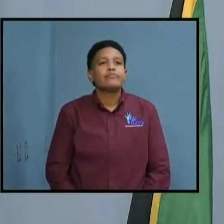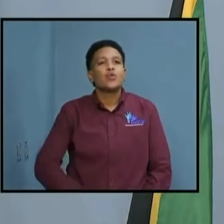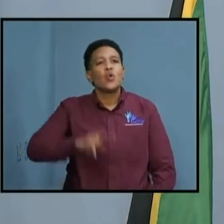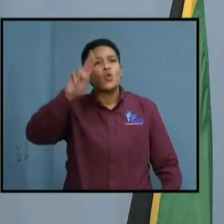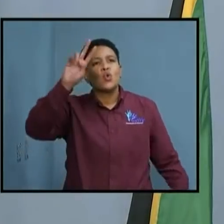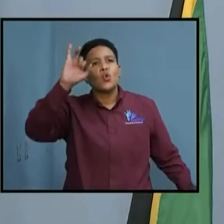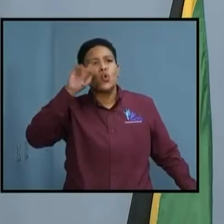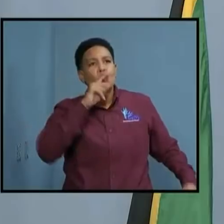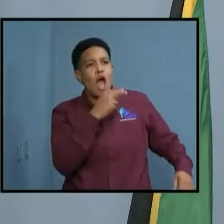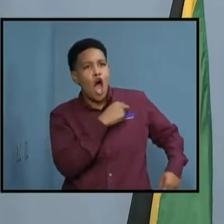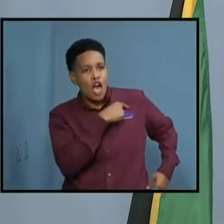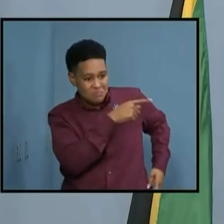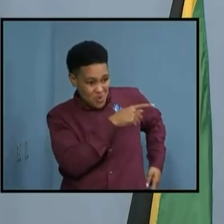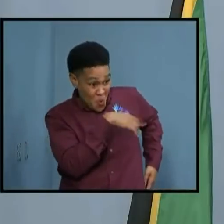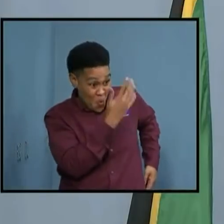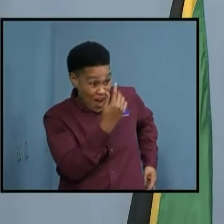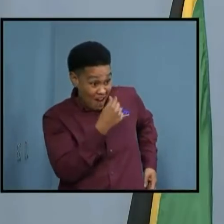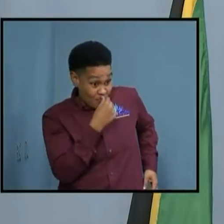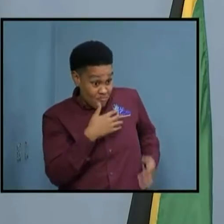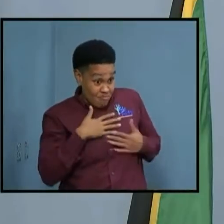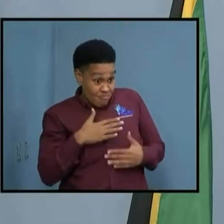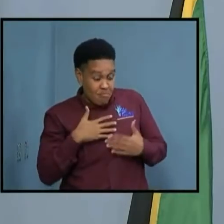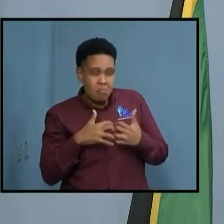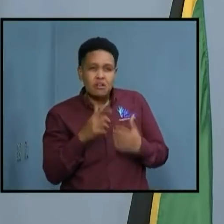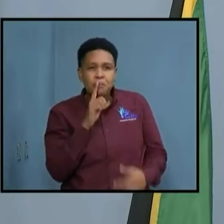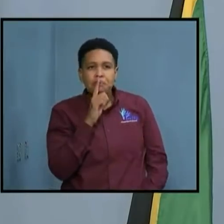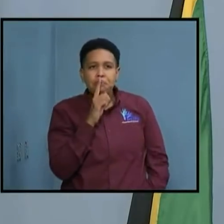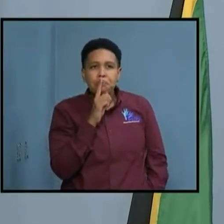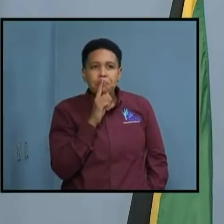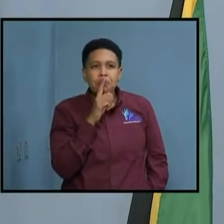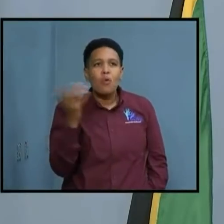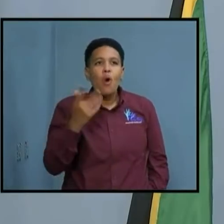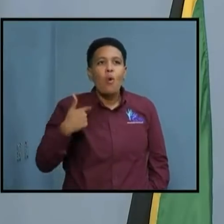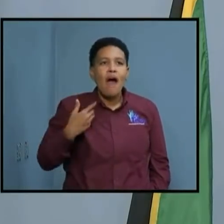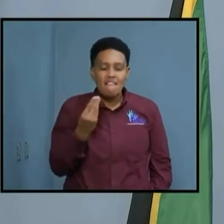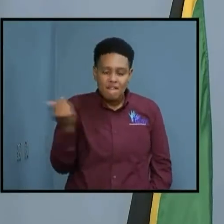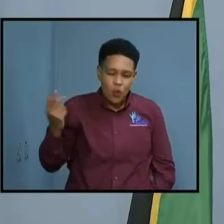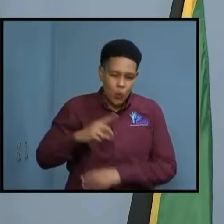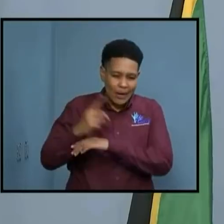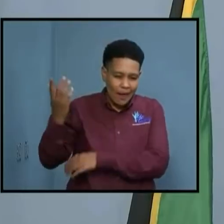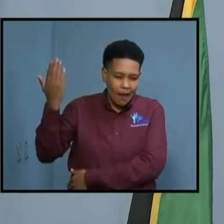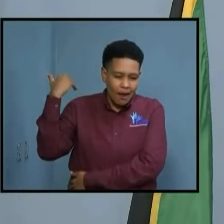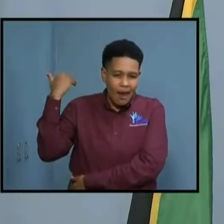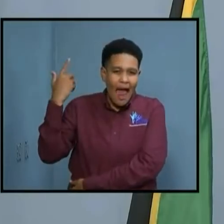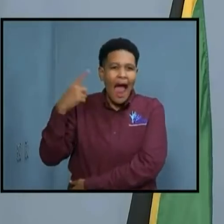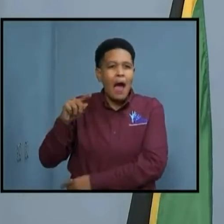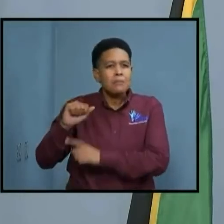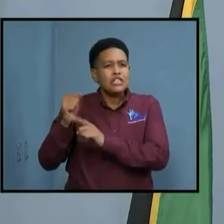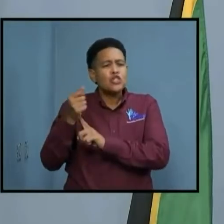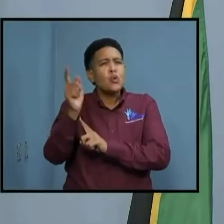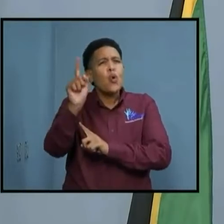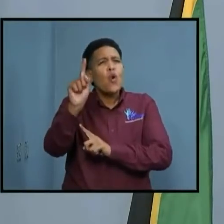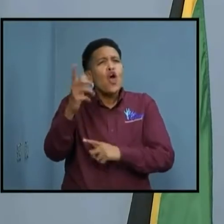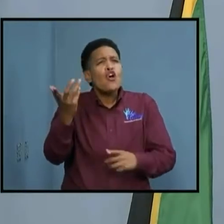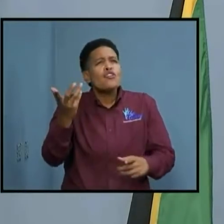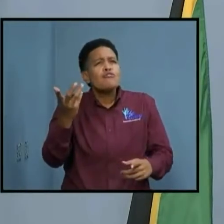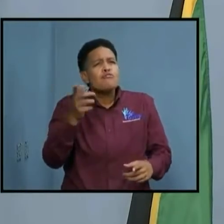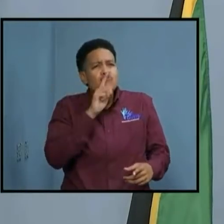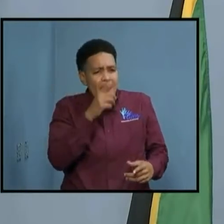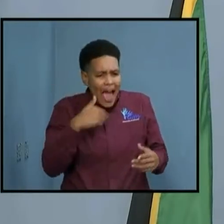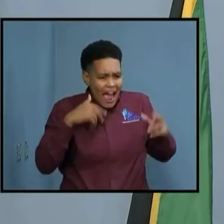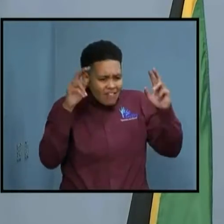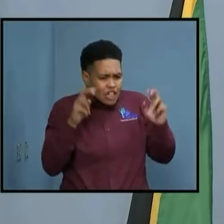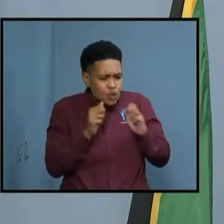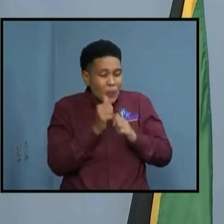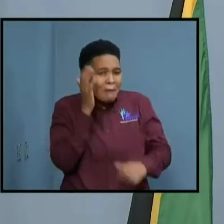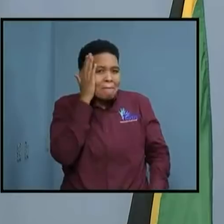is not out of ventilators. What we had a few days ago was a situation where they had issues